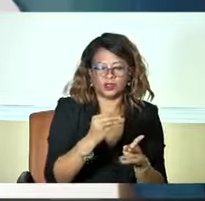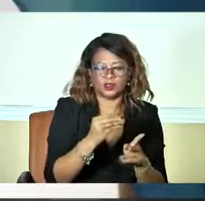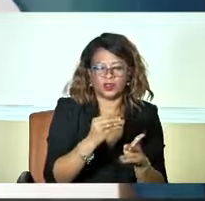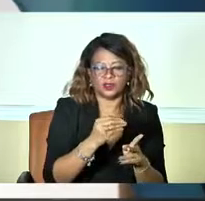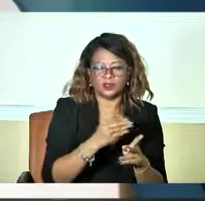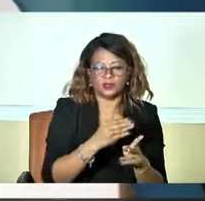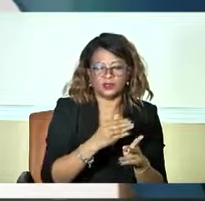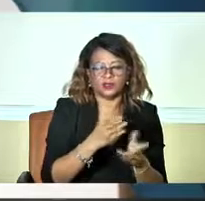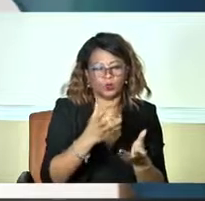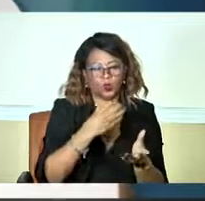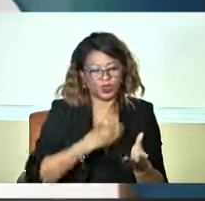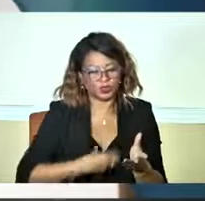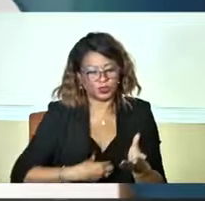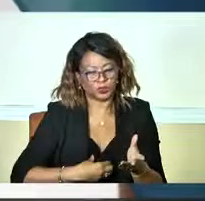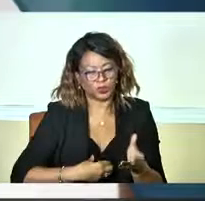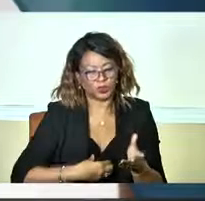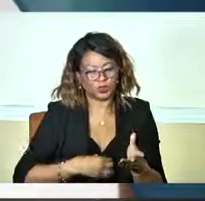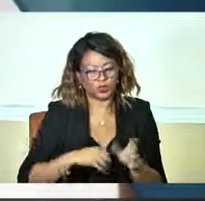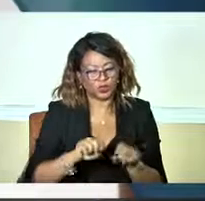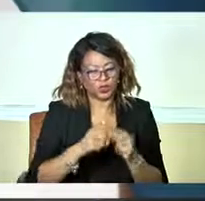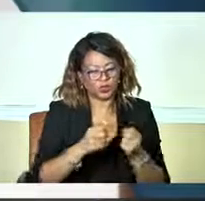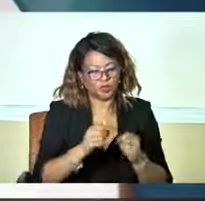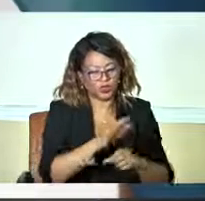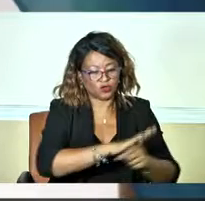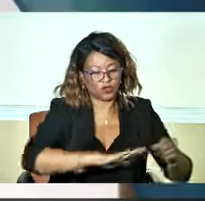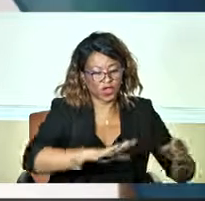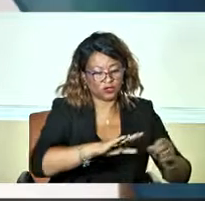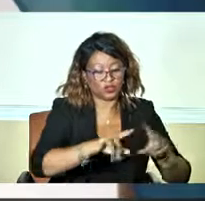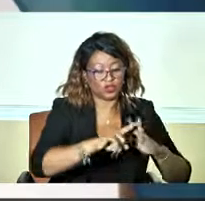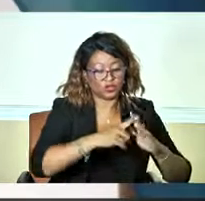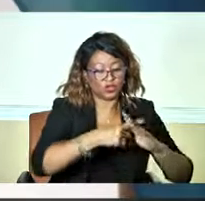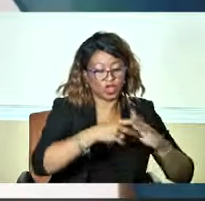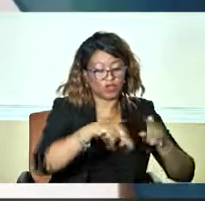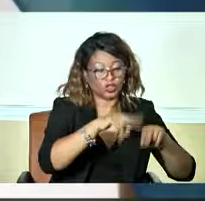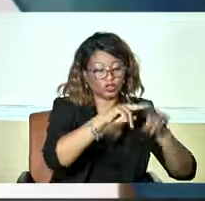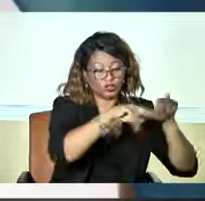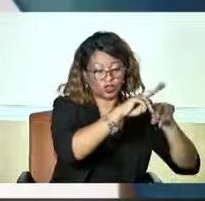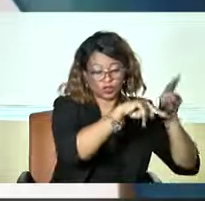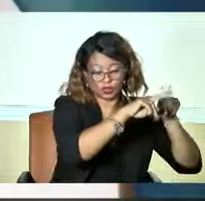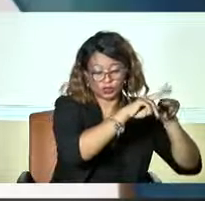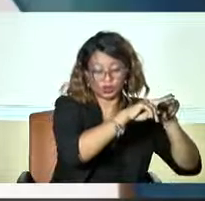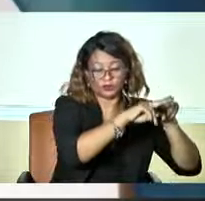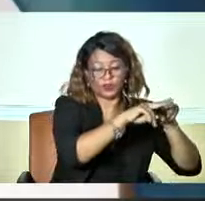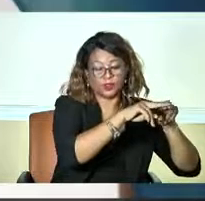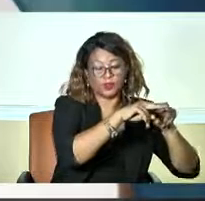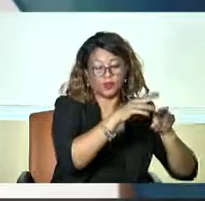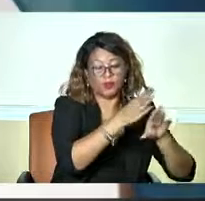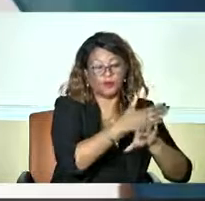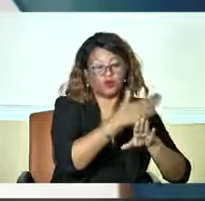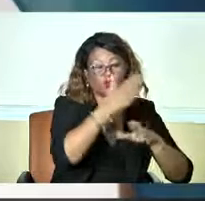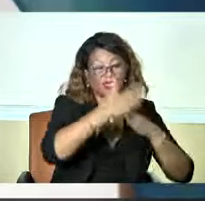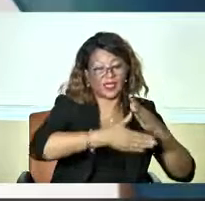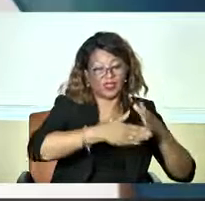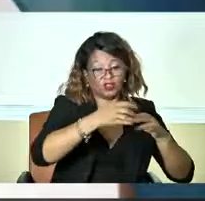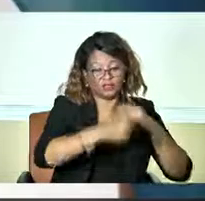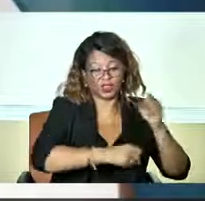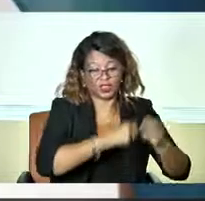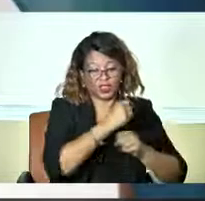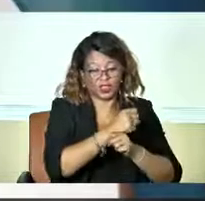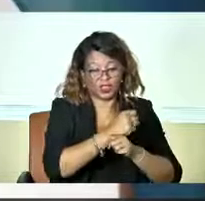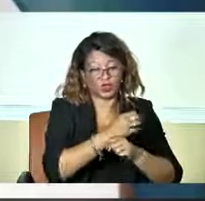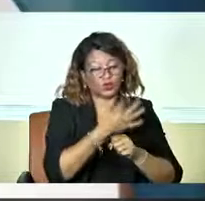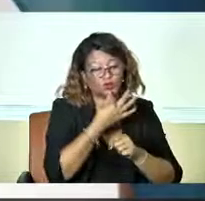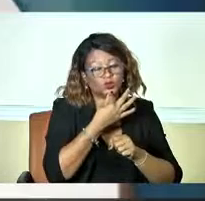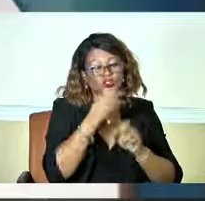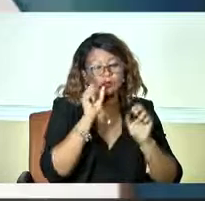desire to break ground and start construction before the end of the year or as soon as